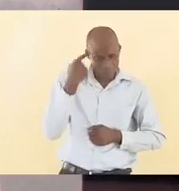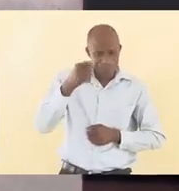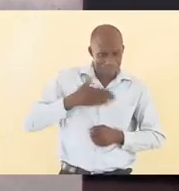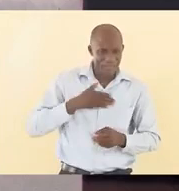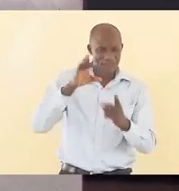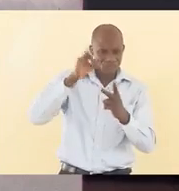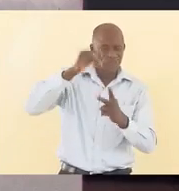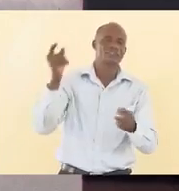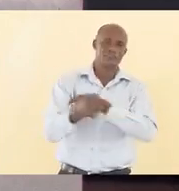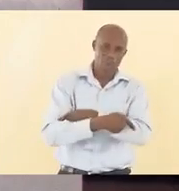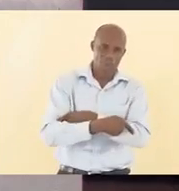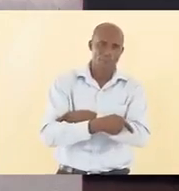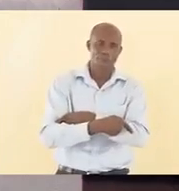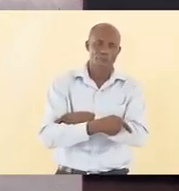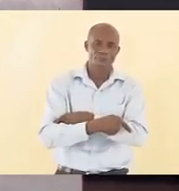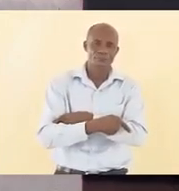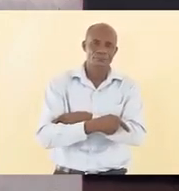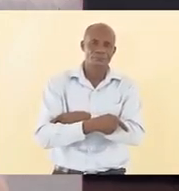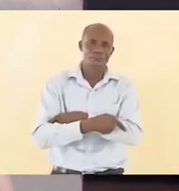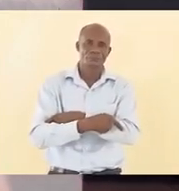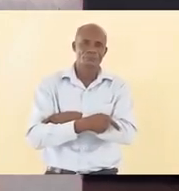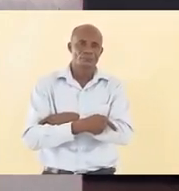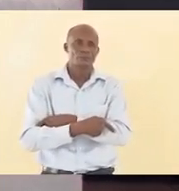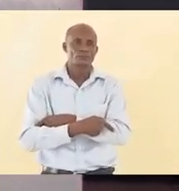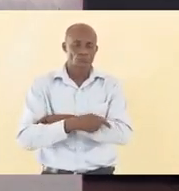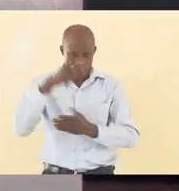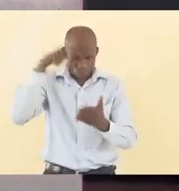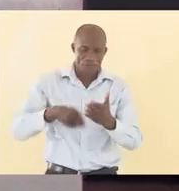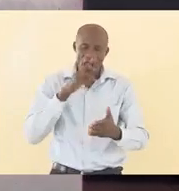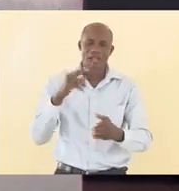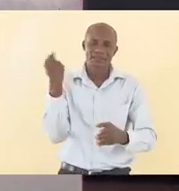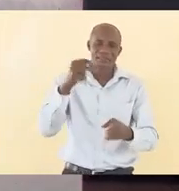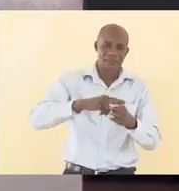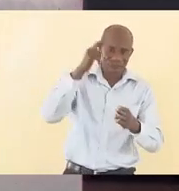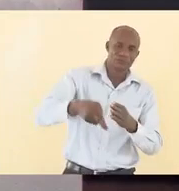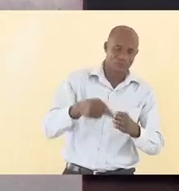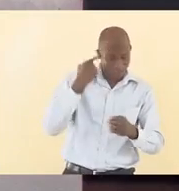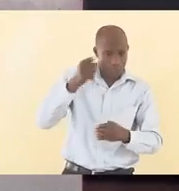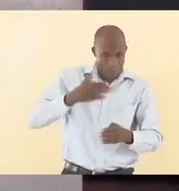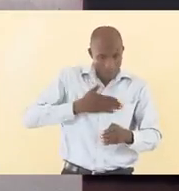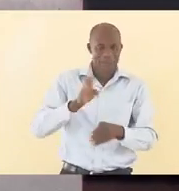my choices today? For the choices I make today. What